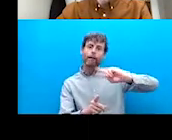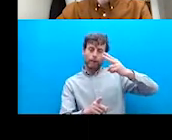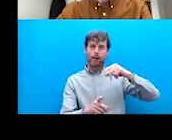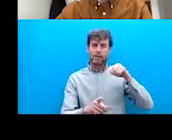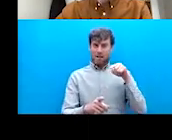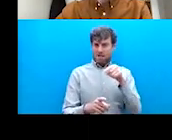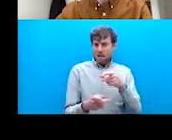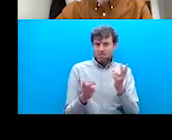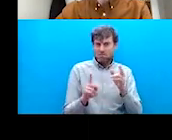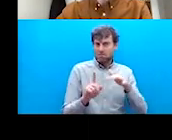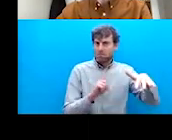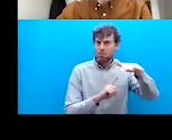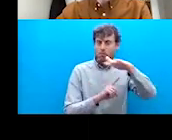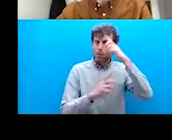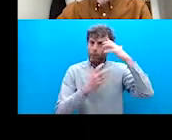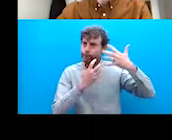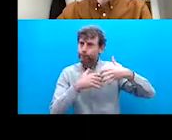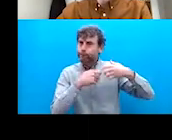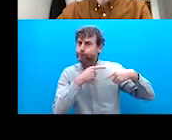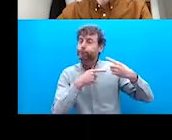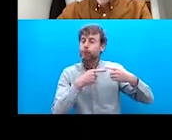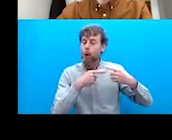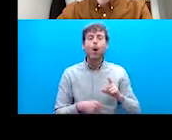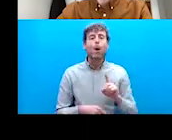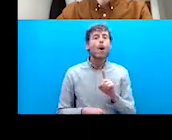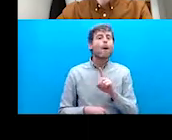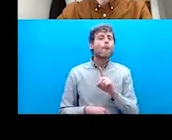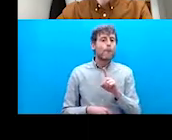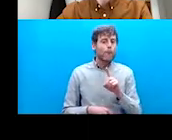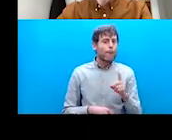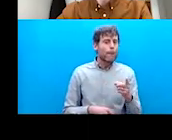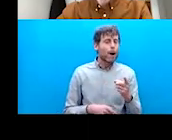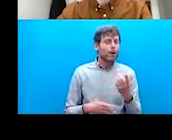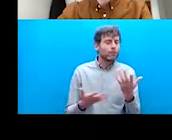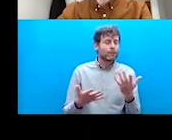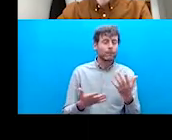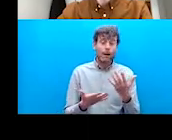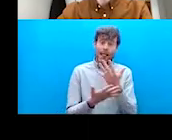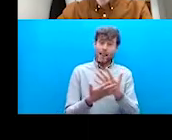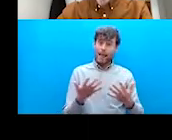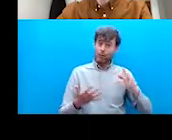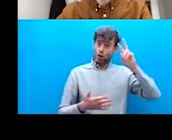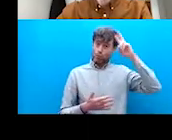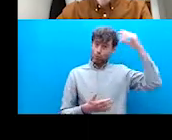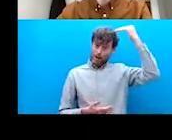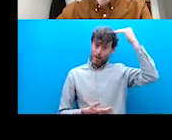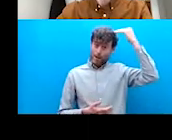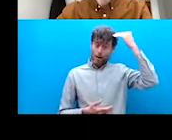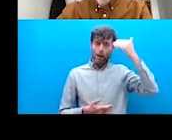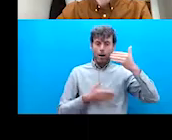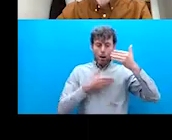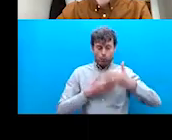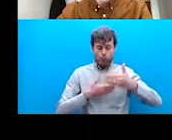representation. But it is also plausible given what is known about language processing in the brain. So each processing stage in the